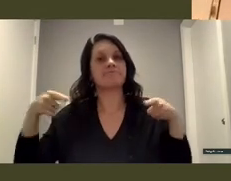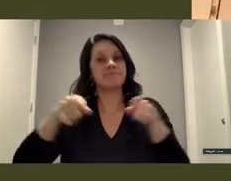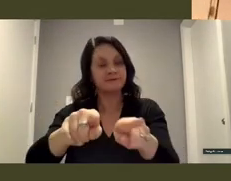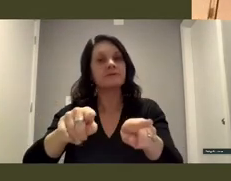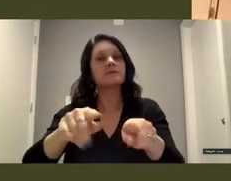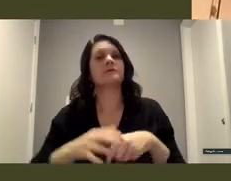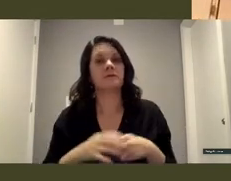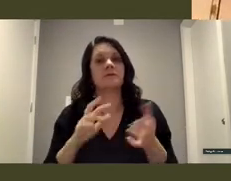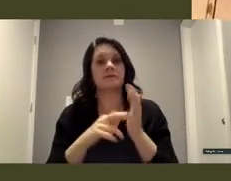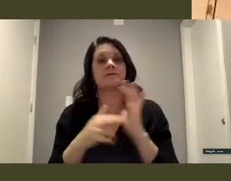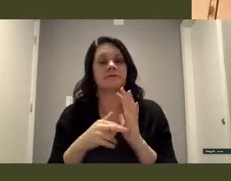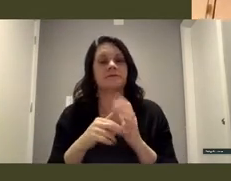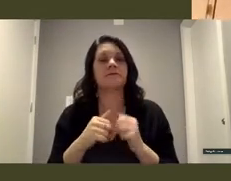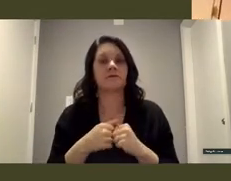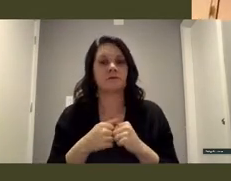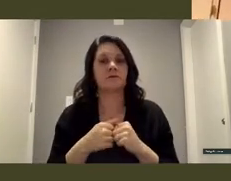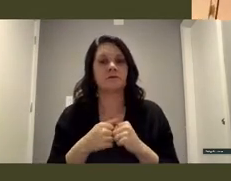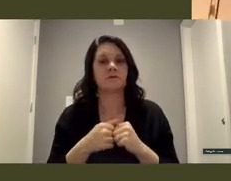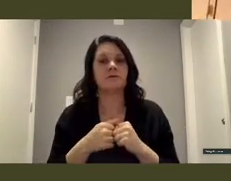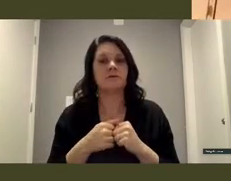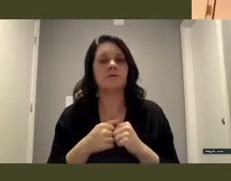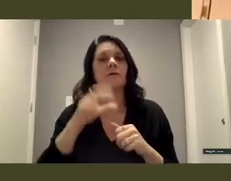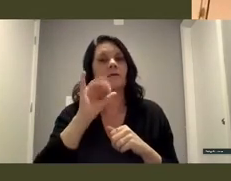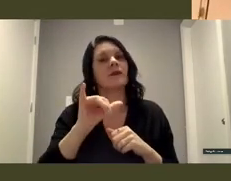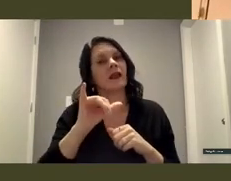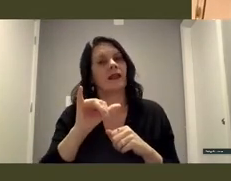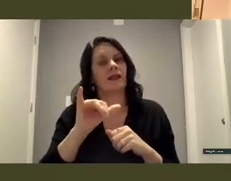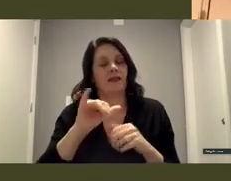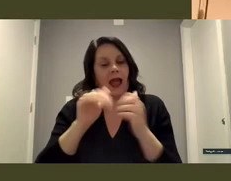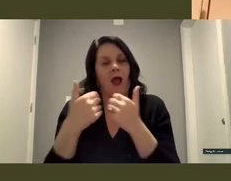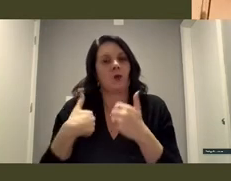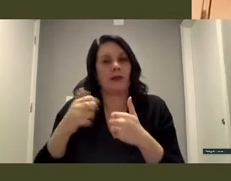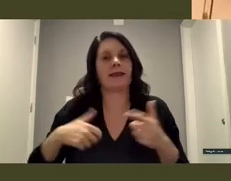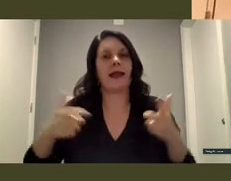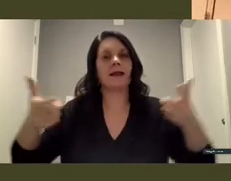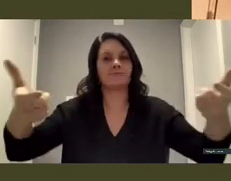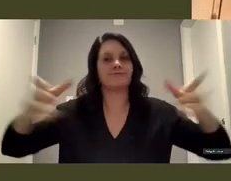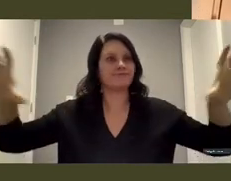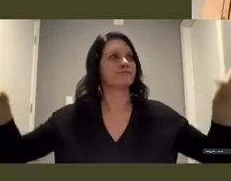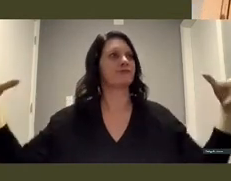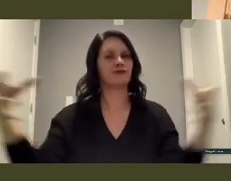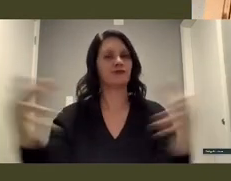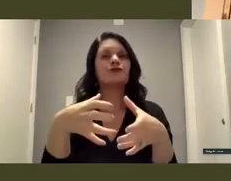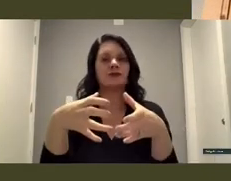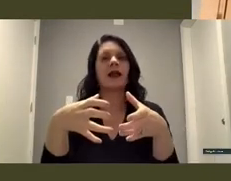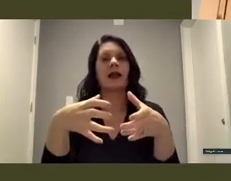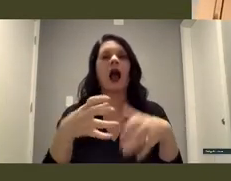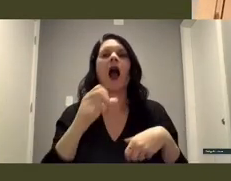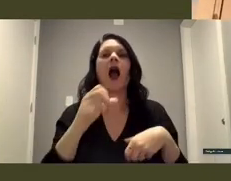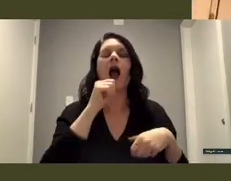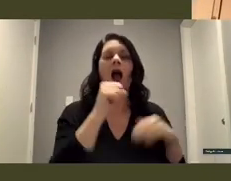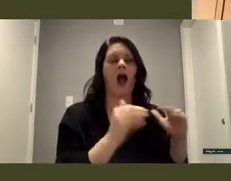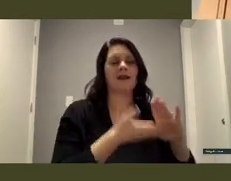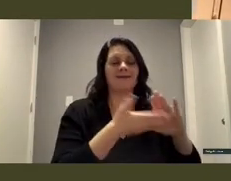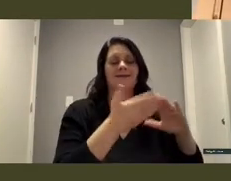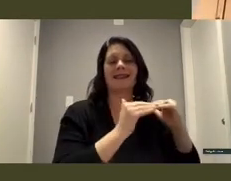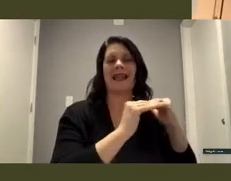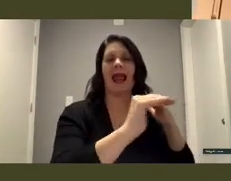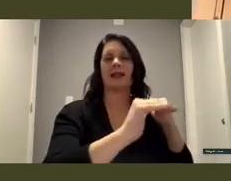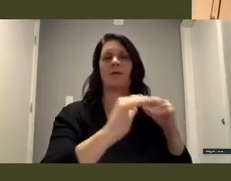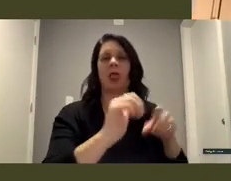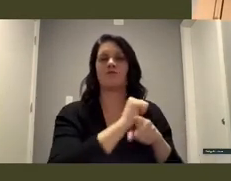around circular economy and how we can bring our what I call our unsustainable practices out of the